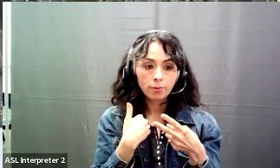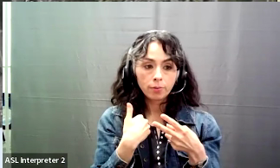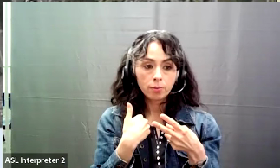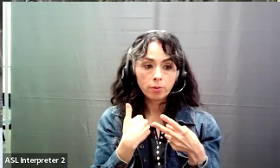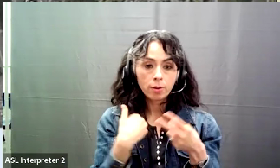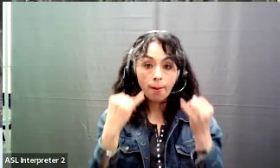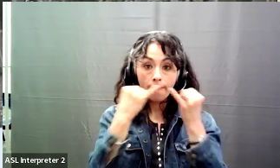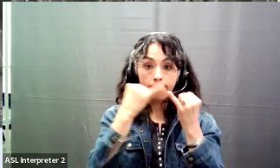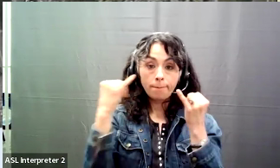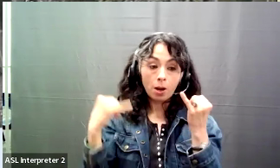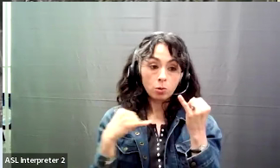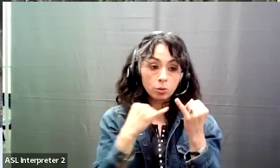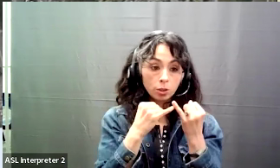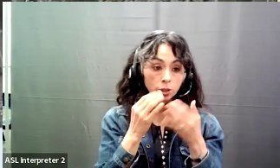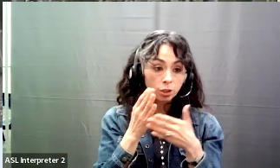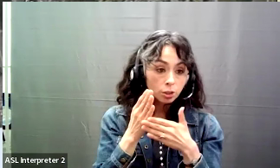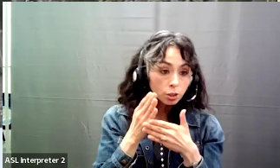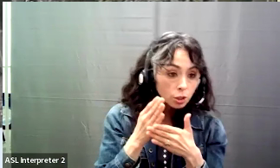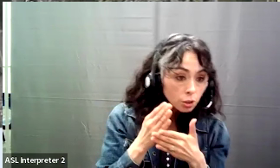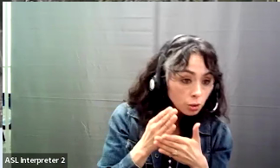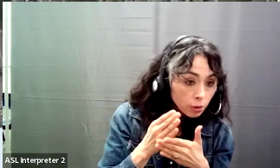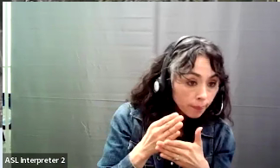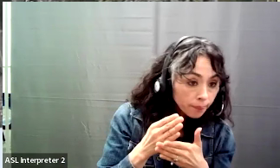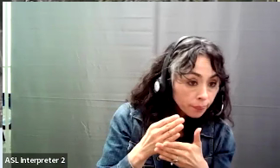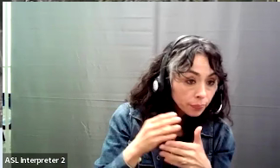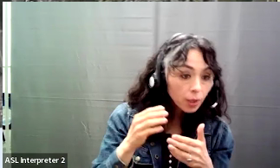You can establish what the boundary is,